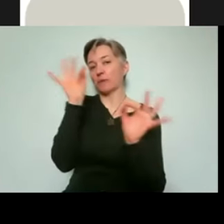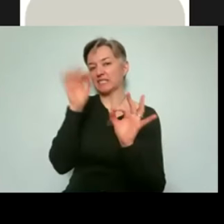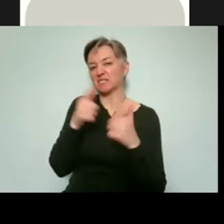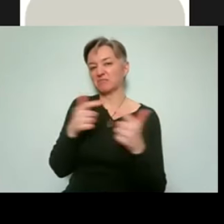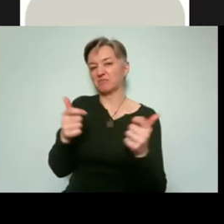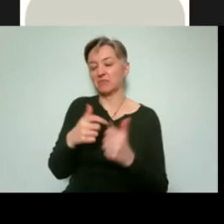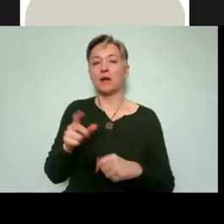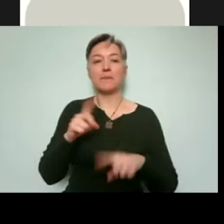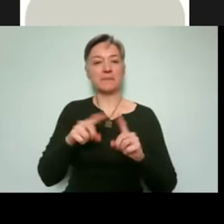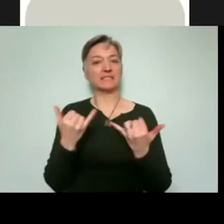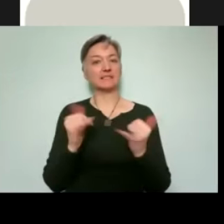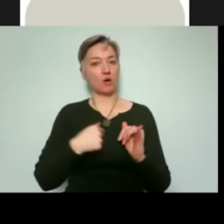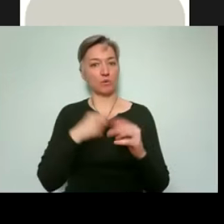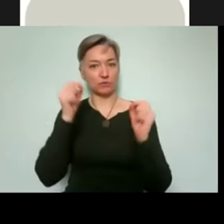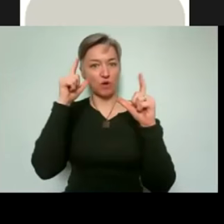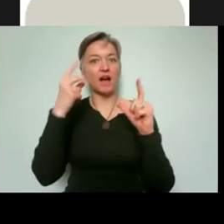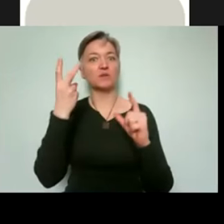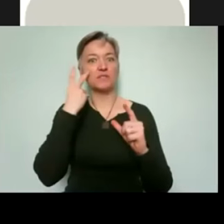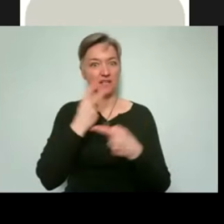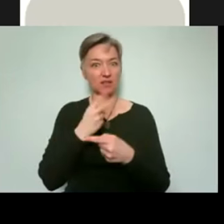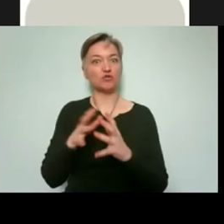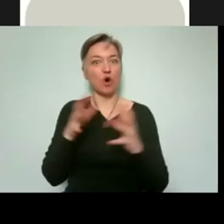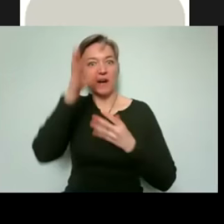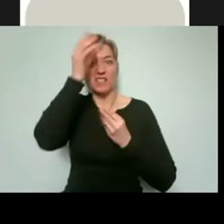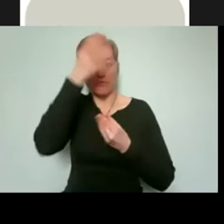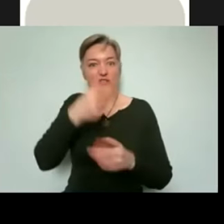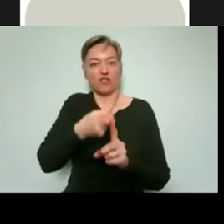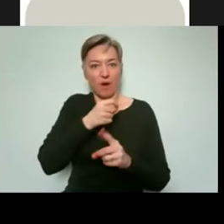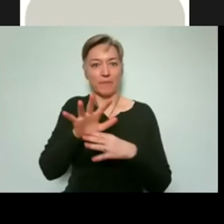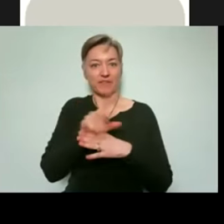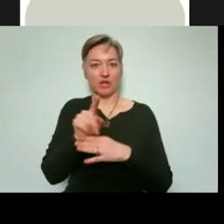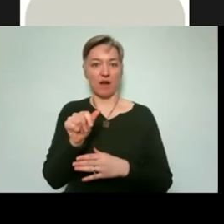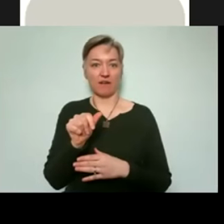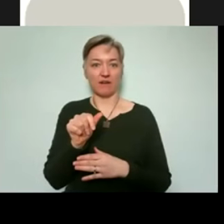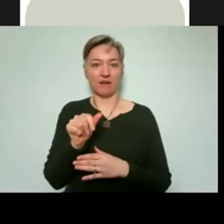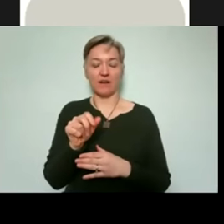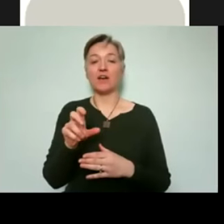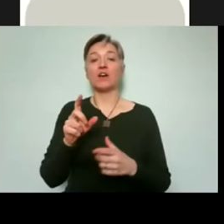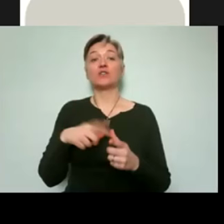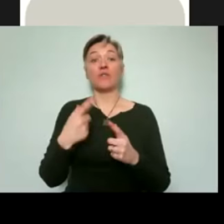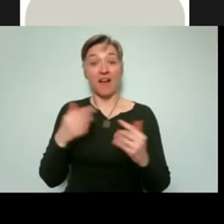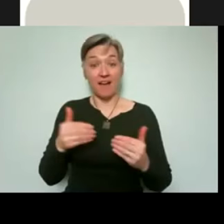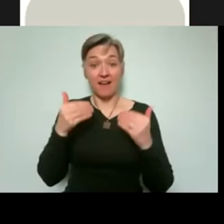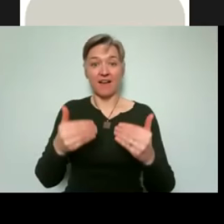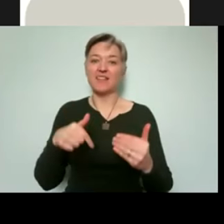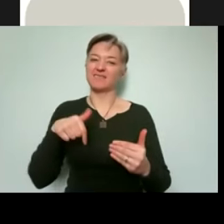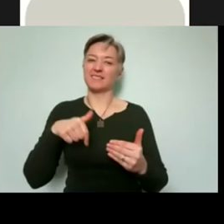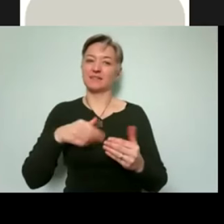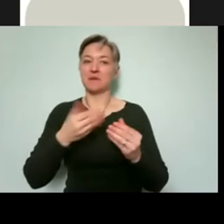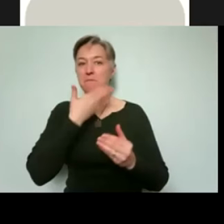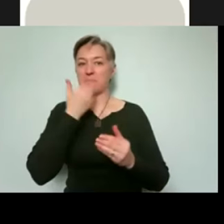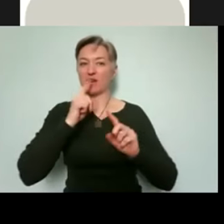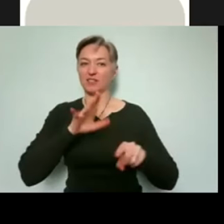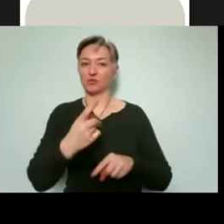But we were still surprised to see that there was this much information in the video data. So we then took it a step further, and this will answer your question more directly. So then we